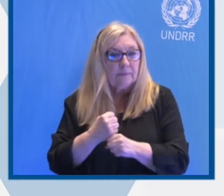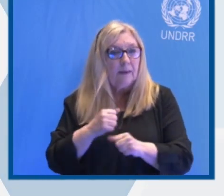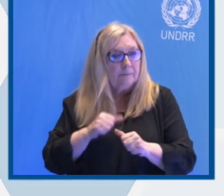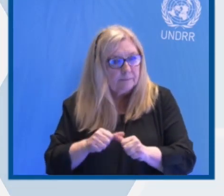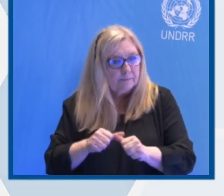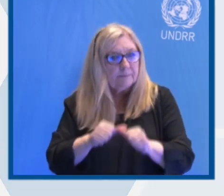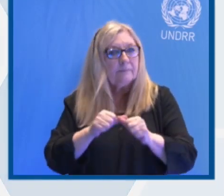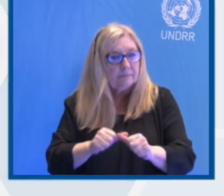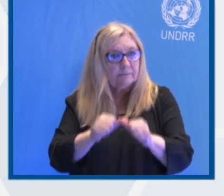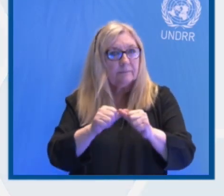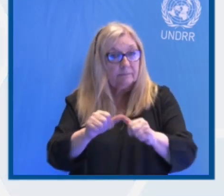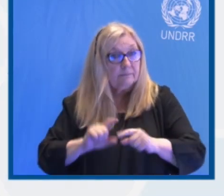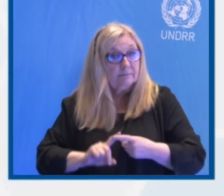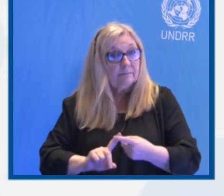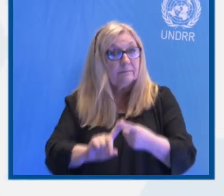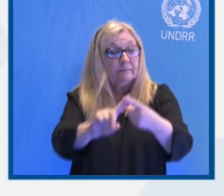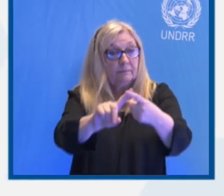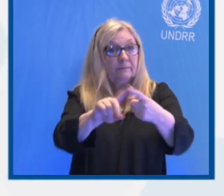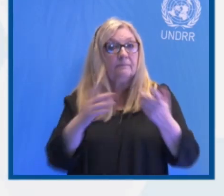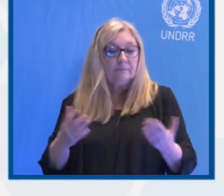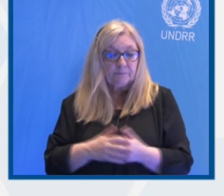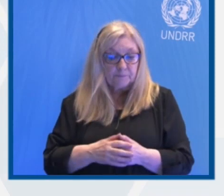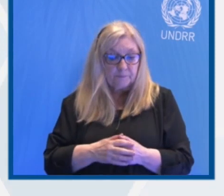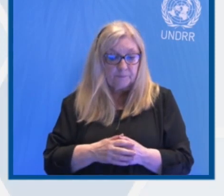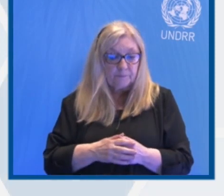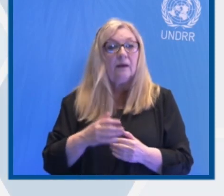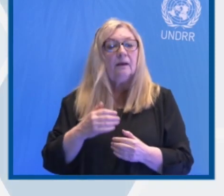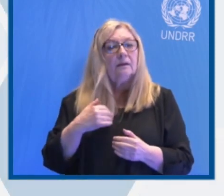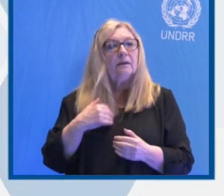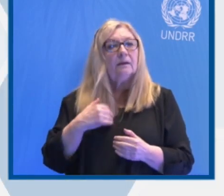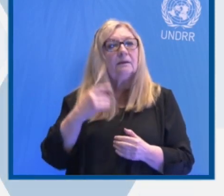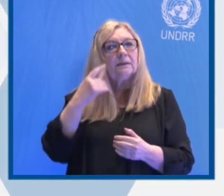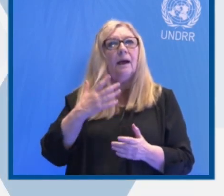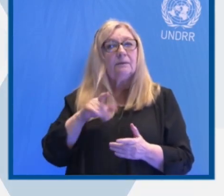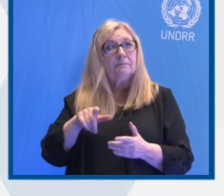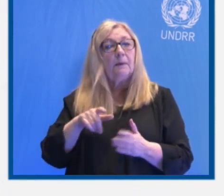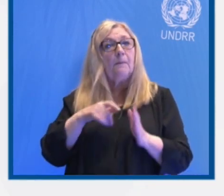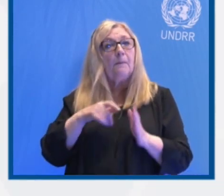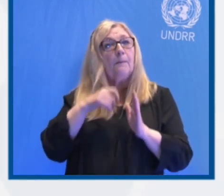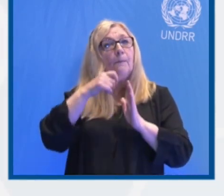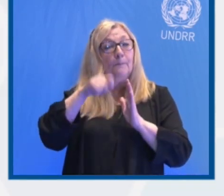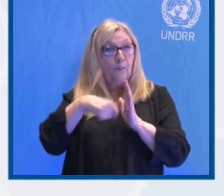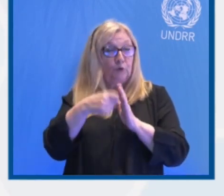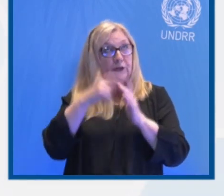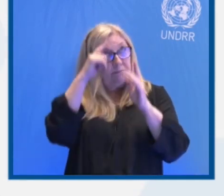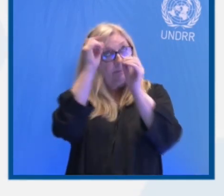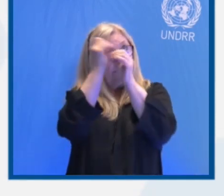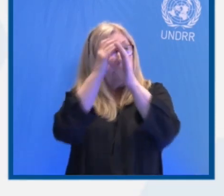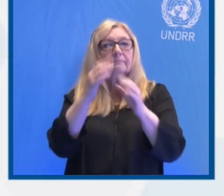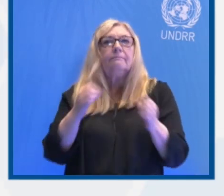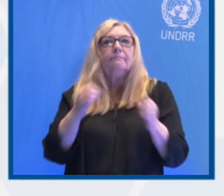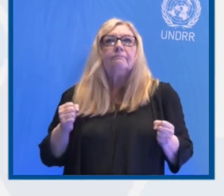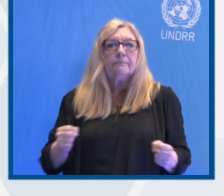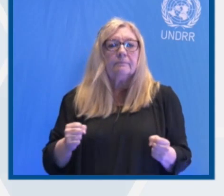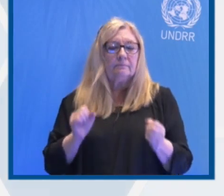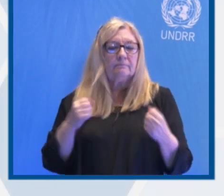And this also indicators to track the performance of the projects, and resilience need to be